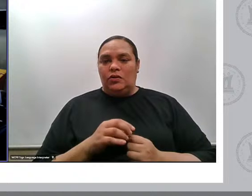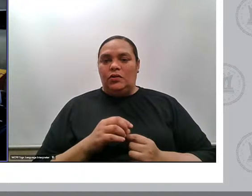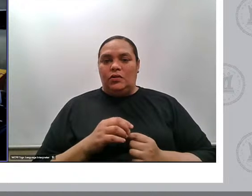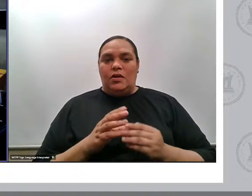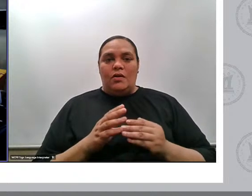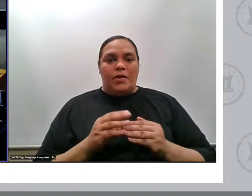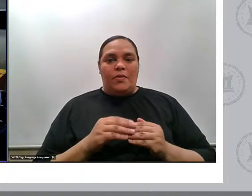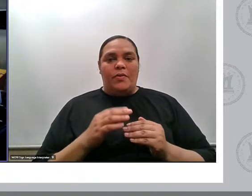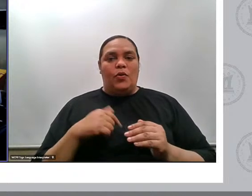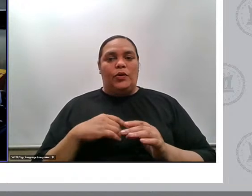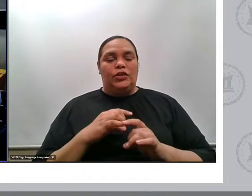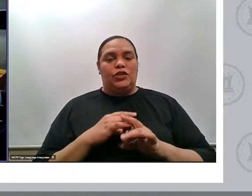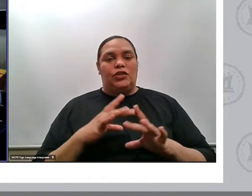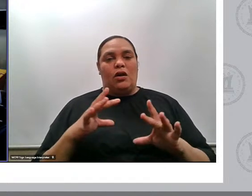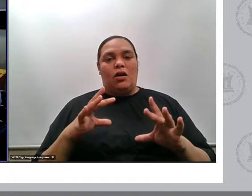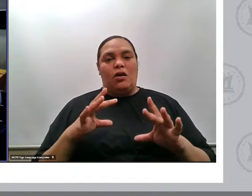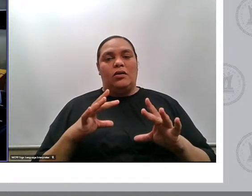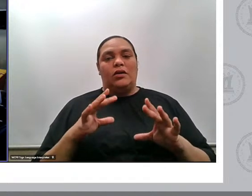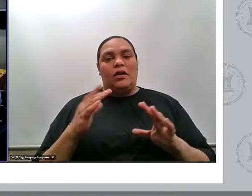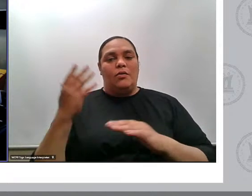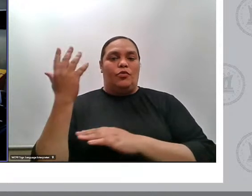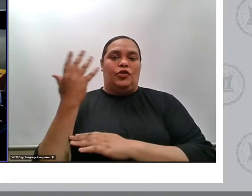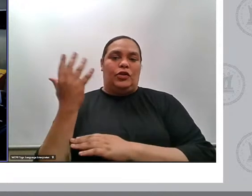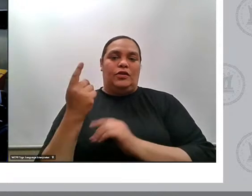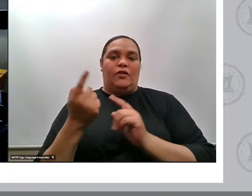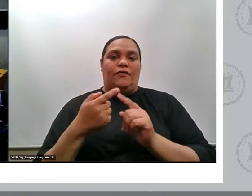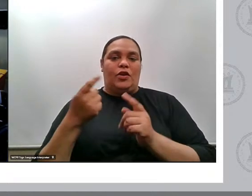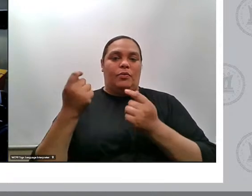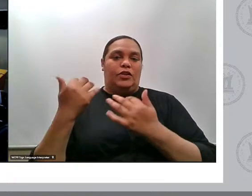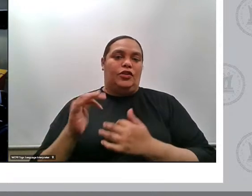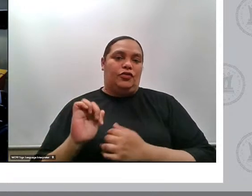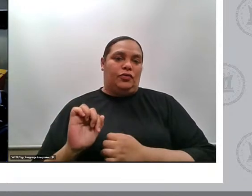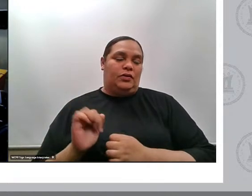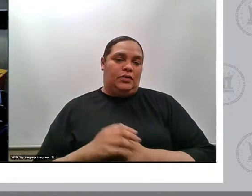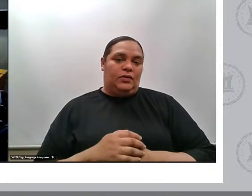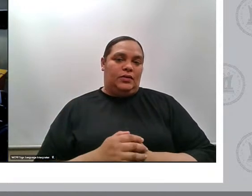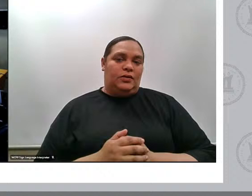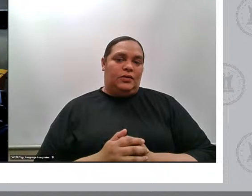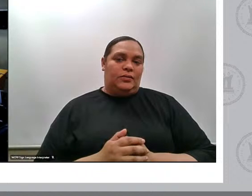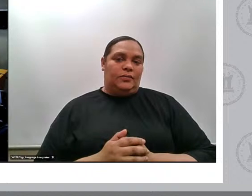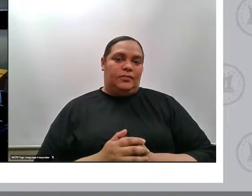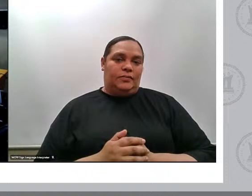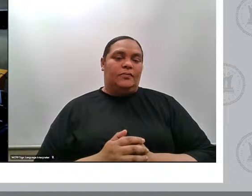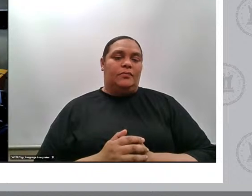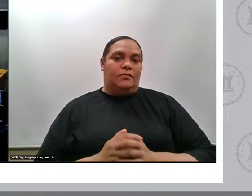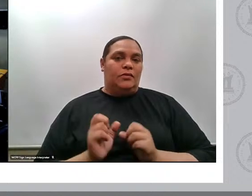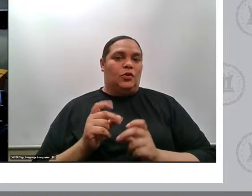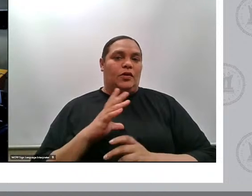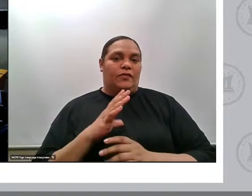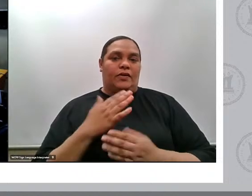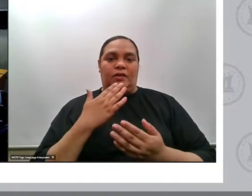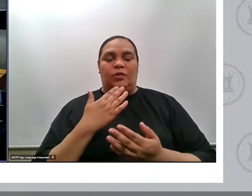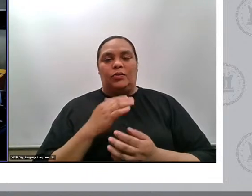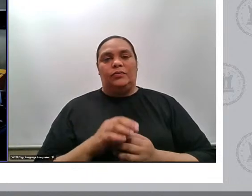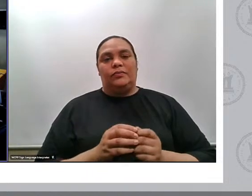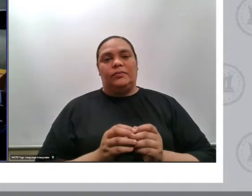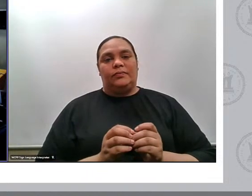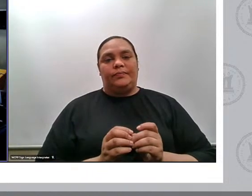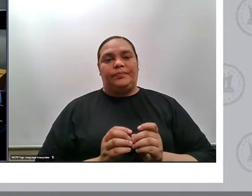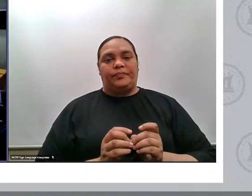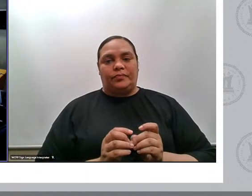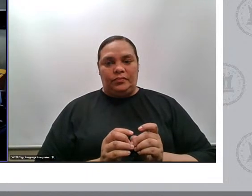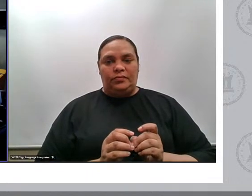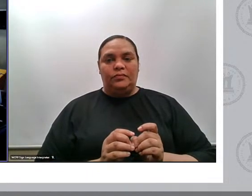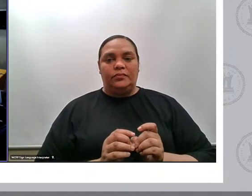Member, we'll be starting off with a presentation from the Treasury. Okay, that's fine. Thank you. Thank you